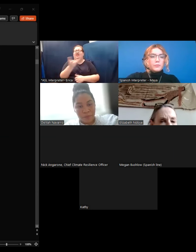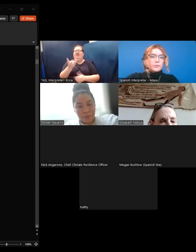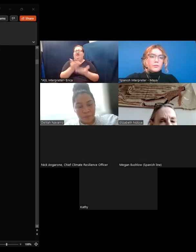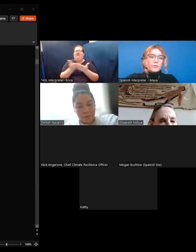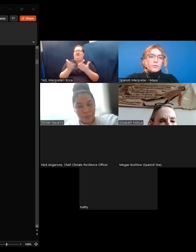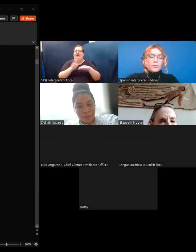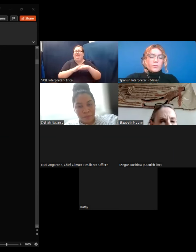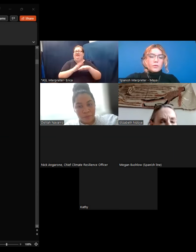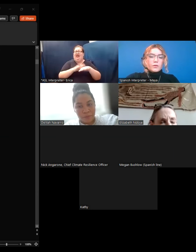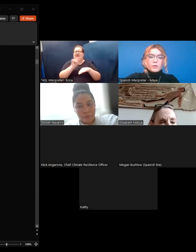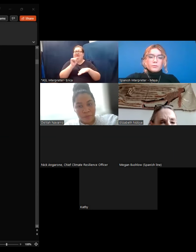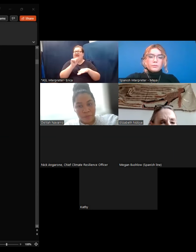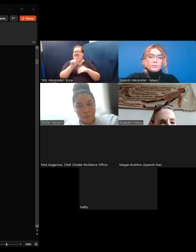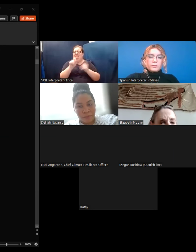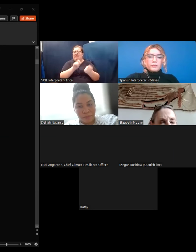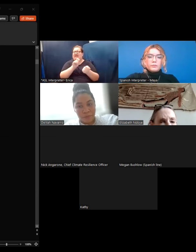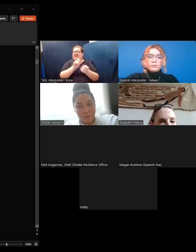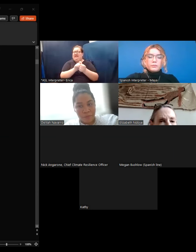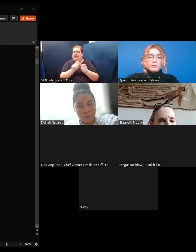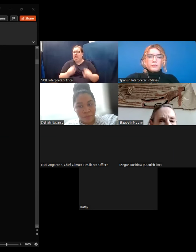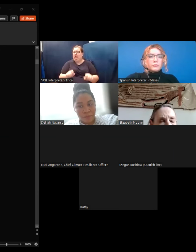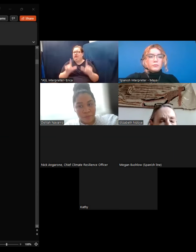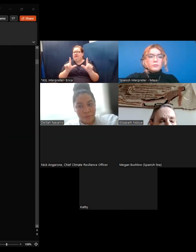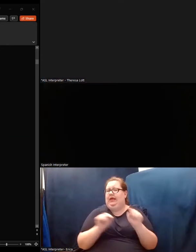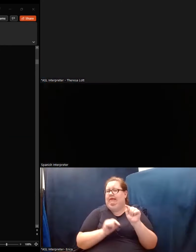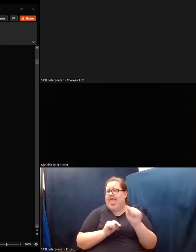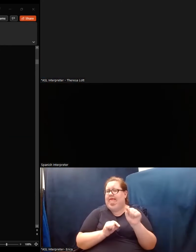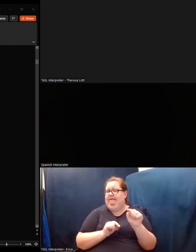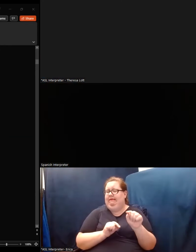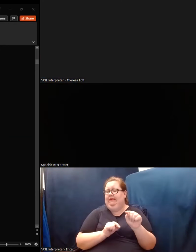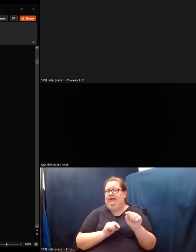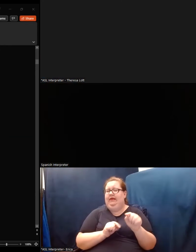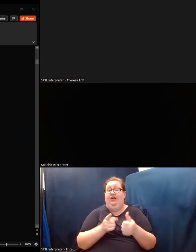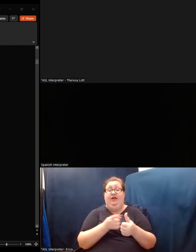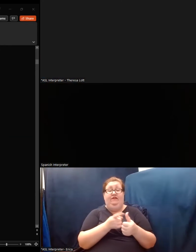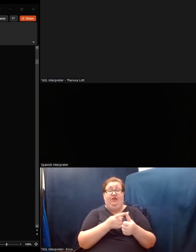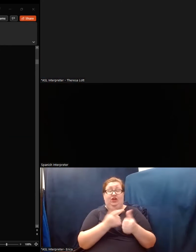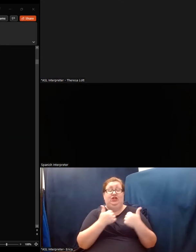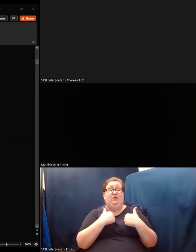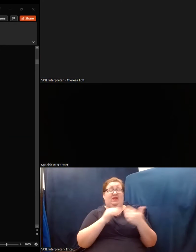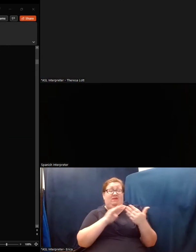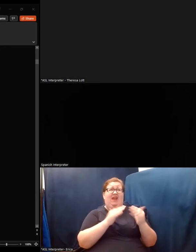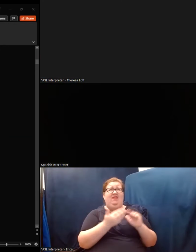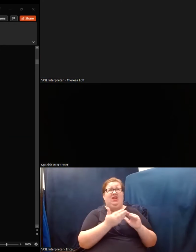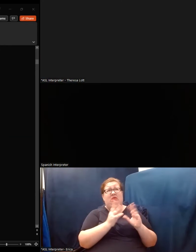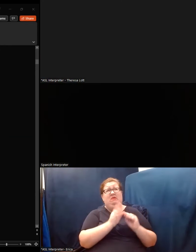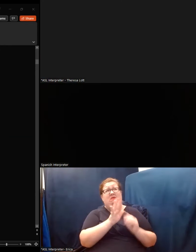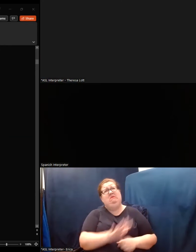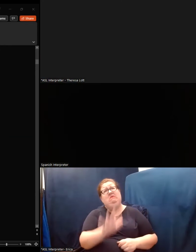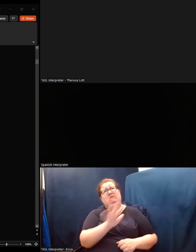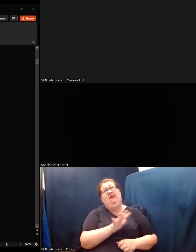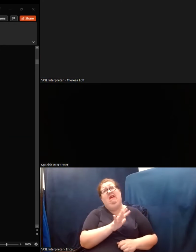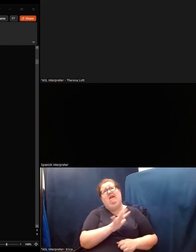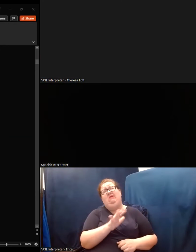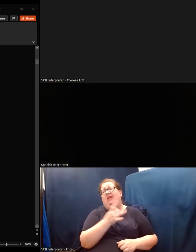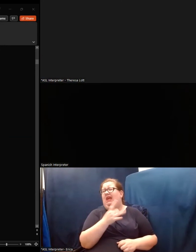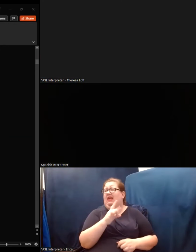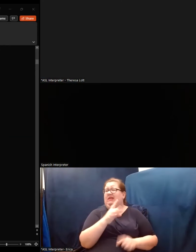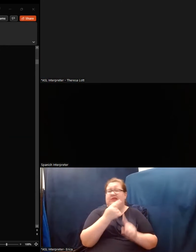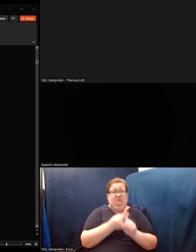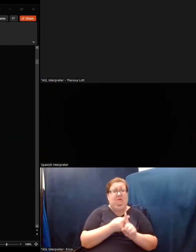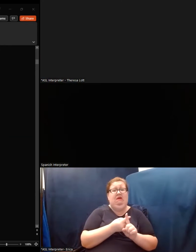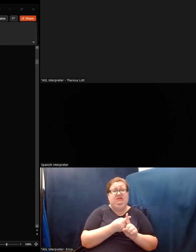this particular slide. The first is that we've been having community meetings for about 18